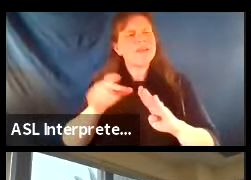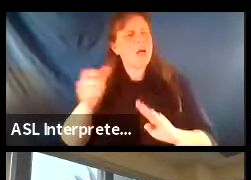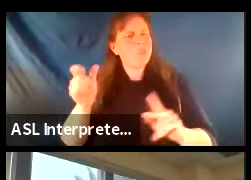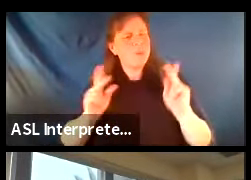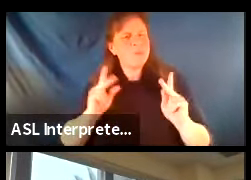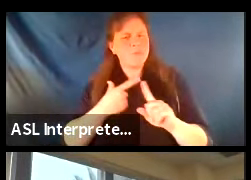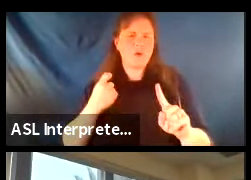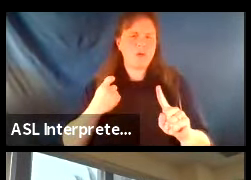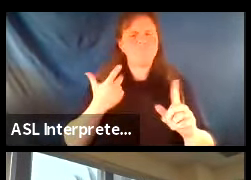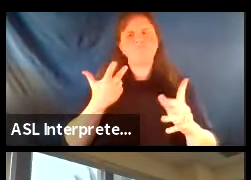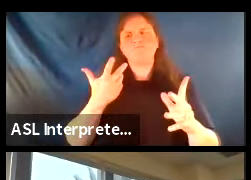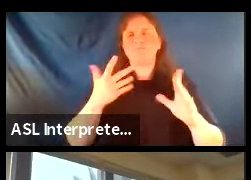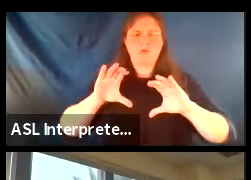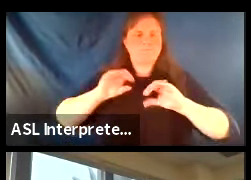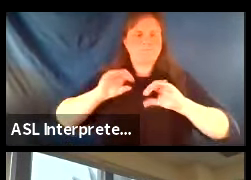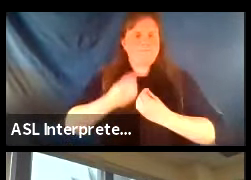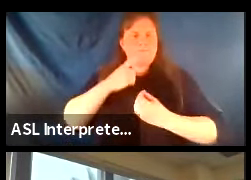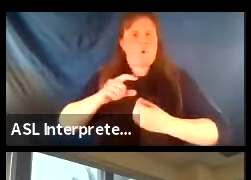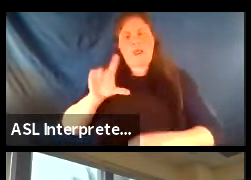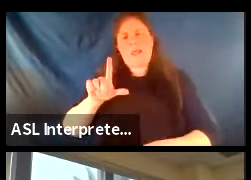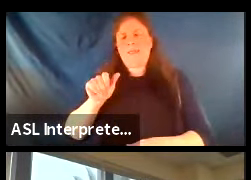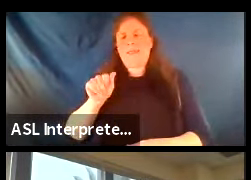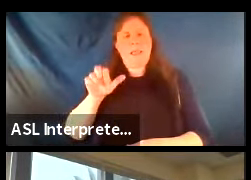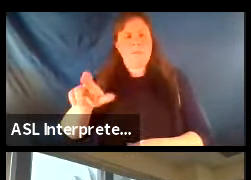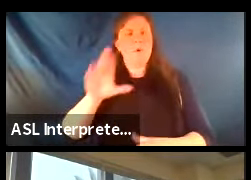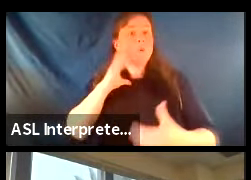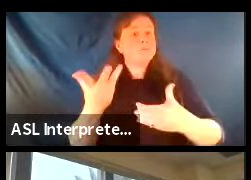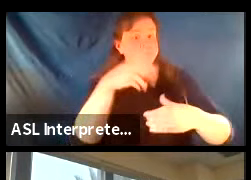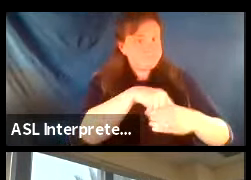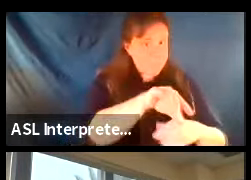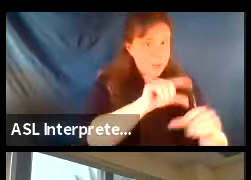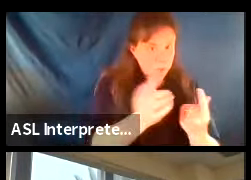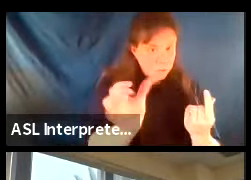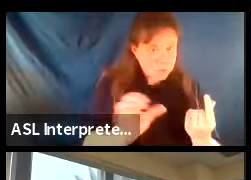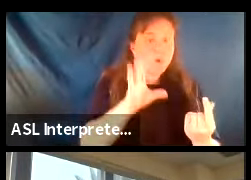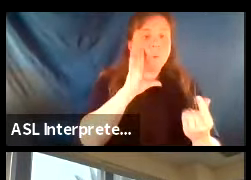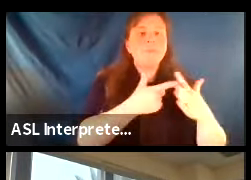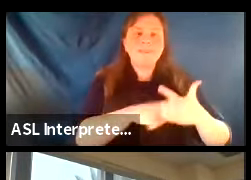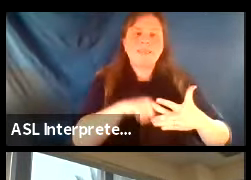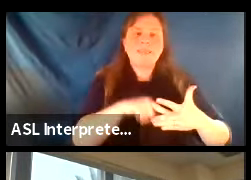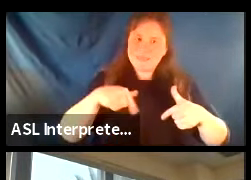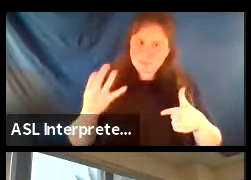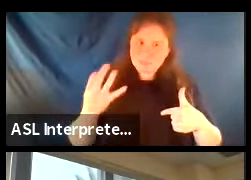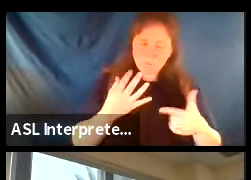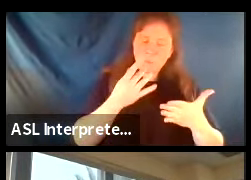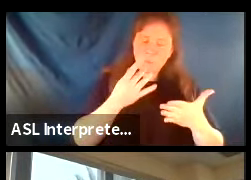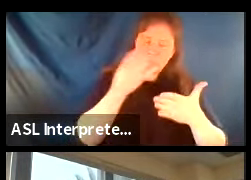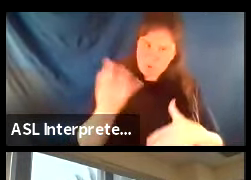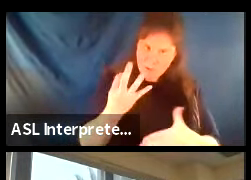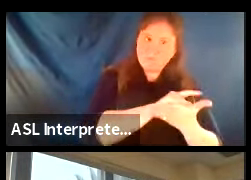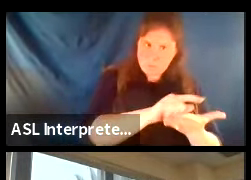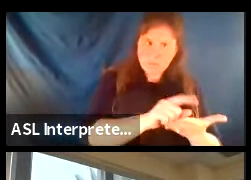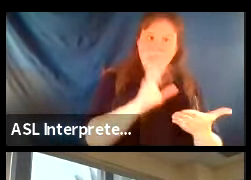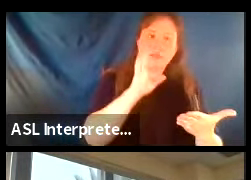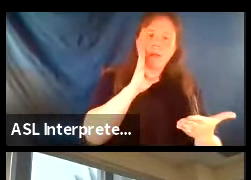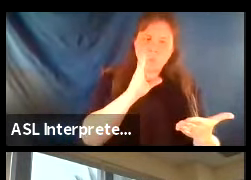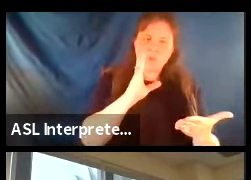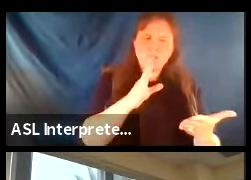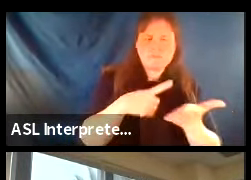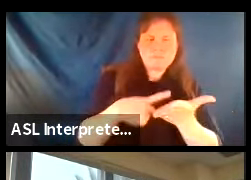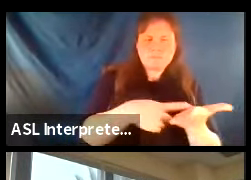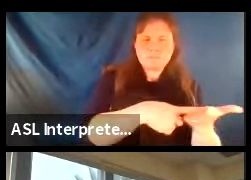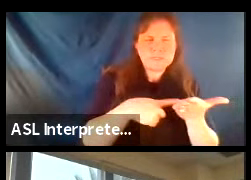group. So we will begin our work at the end of this week and address recommendations and advice on the who, the when,